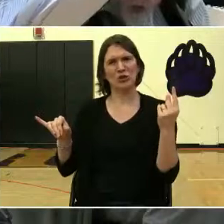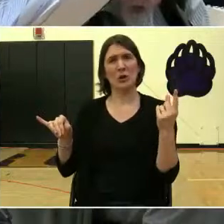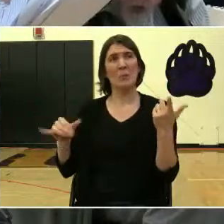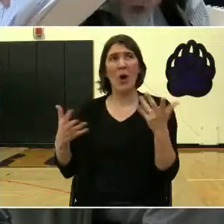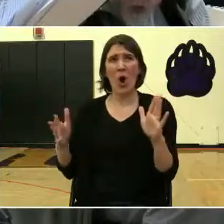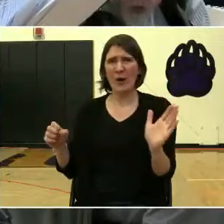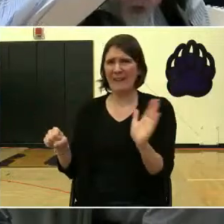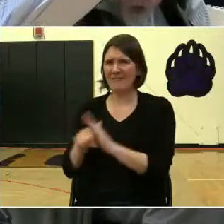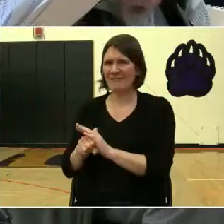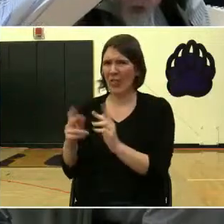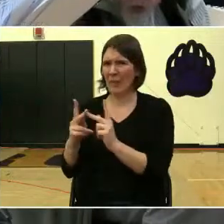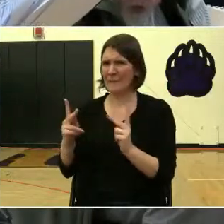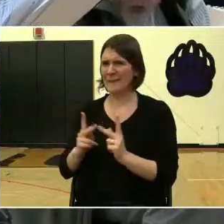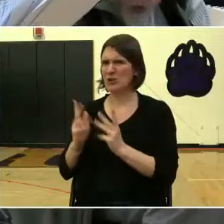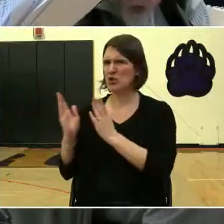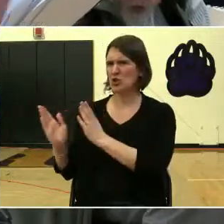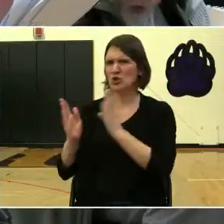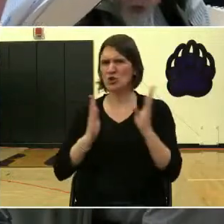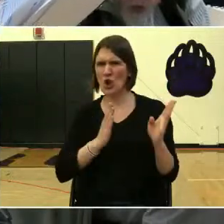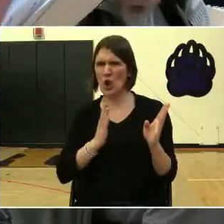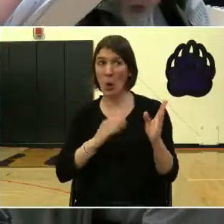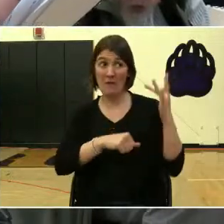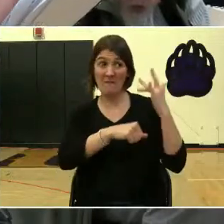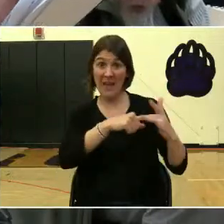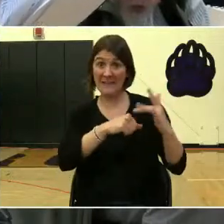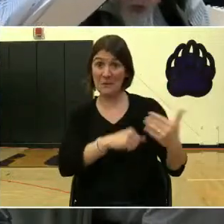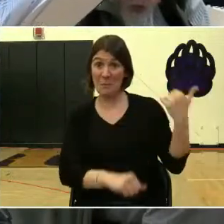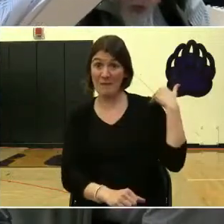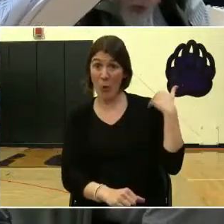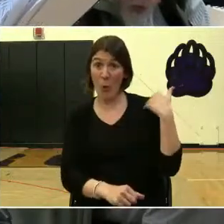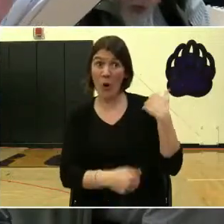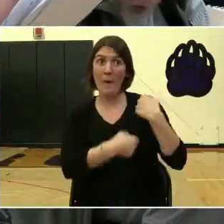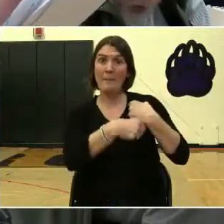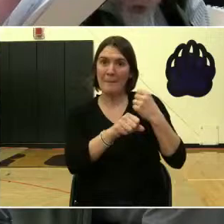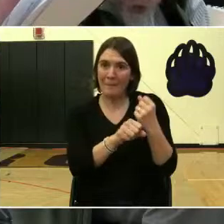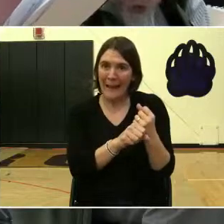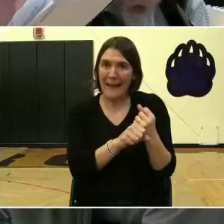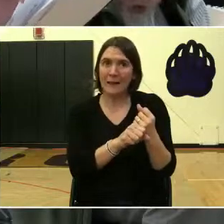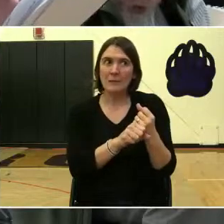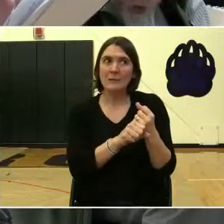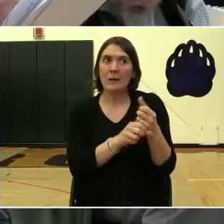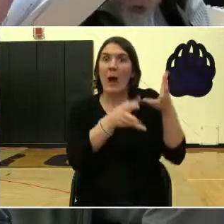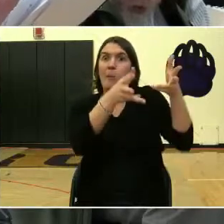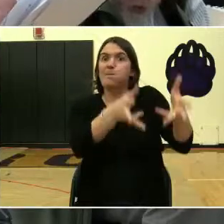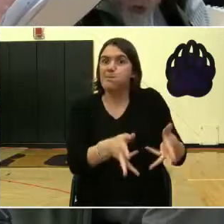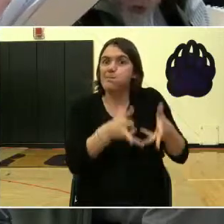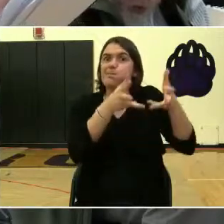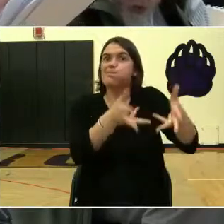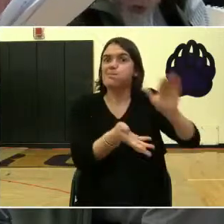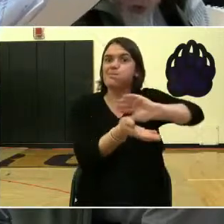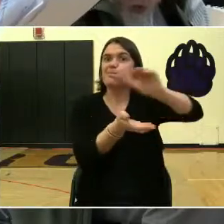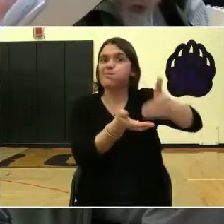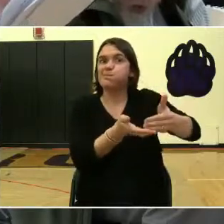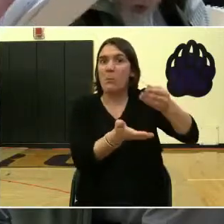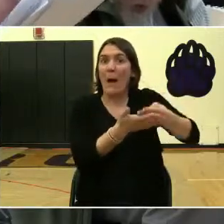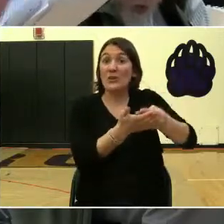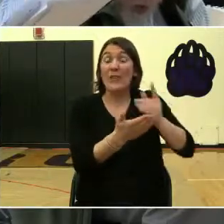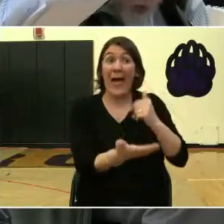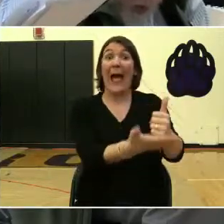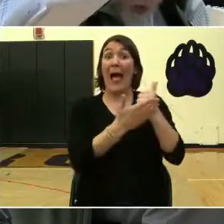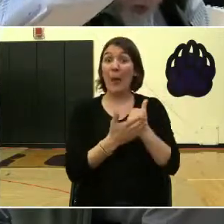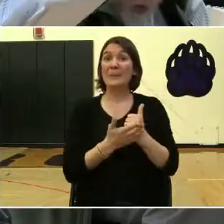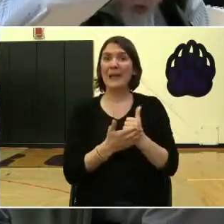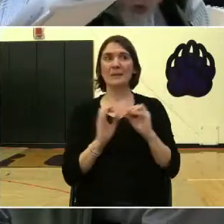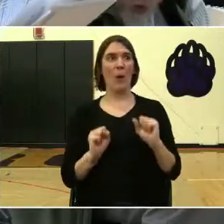filled those positions so those vacancies in the past have created very significant surpluses in the budget which have helped us meet